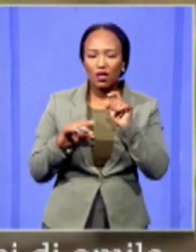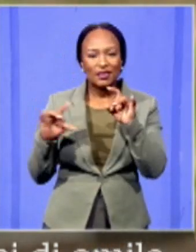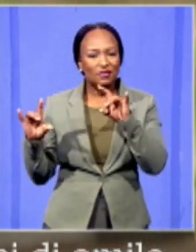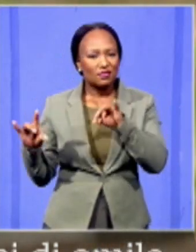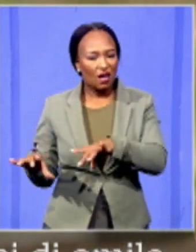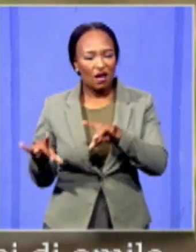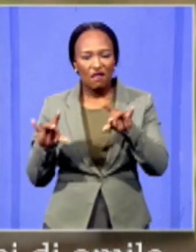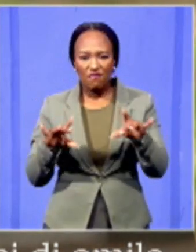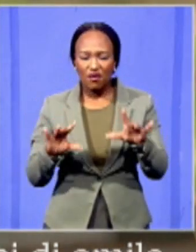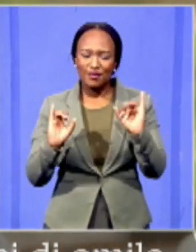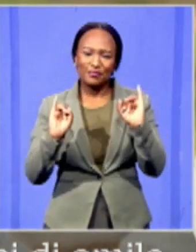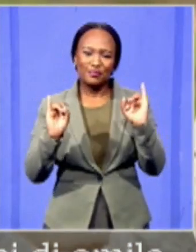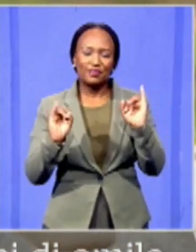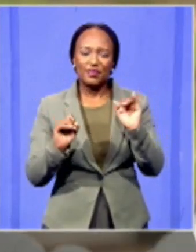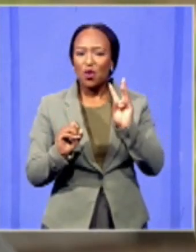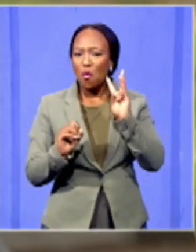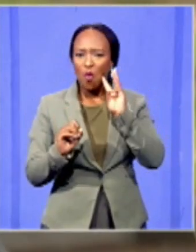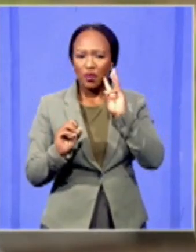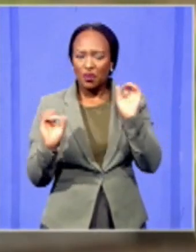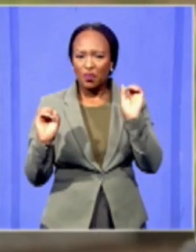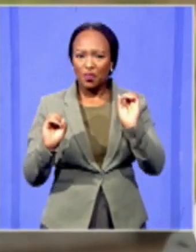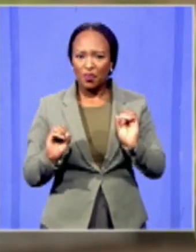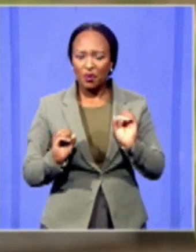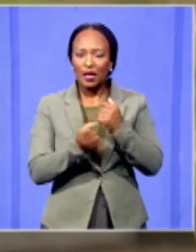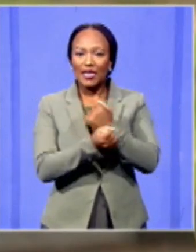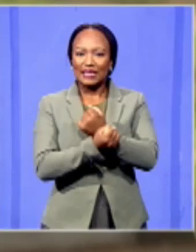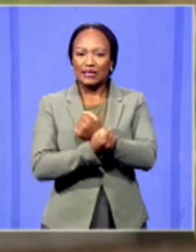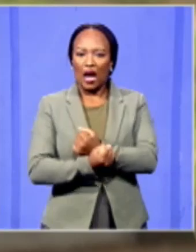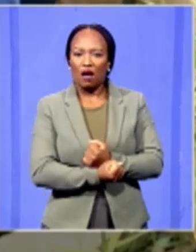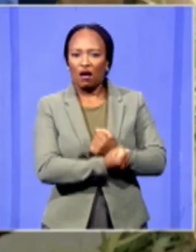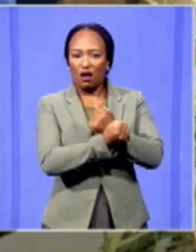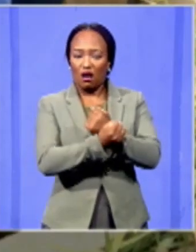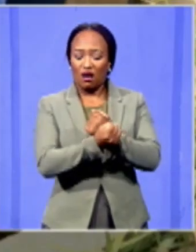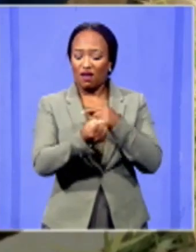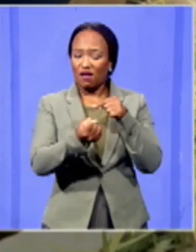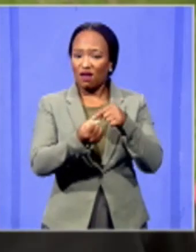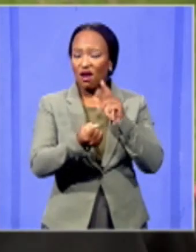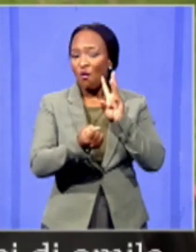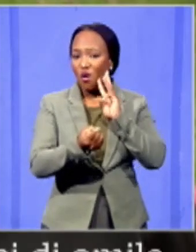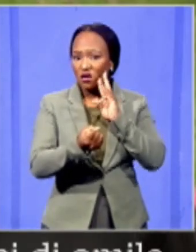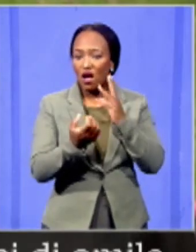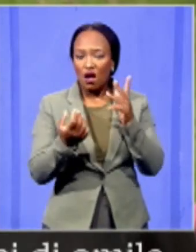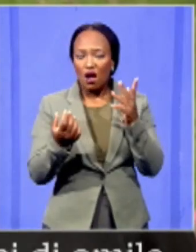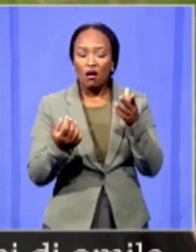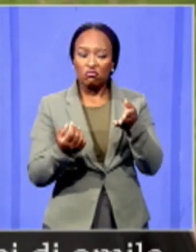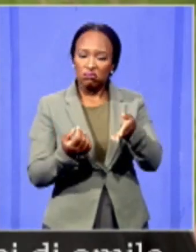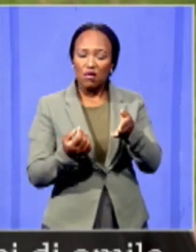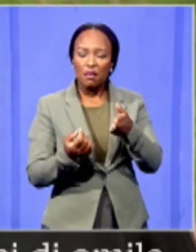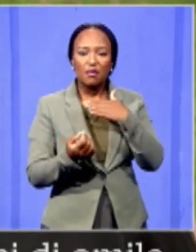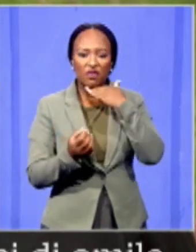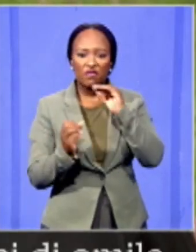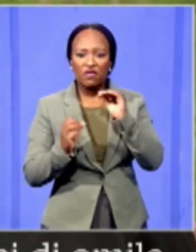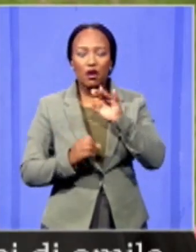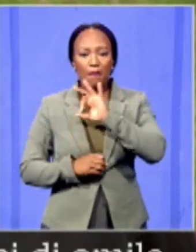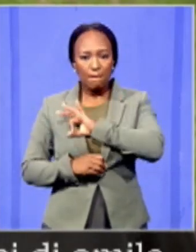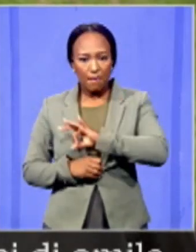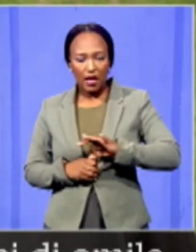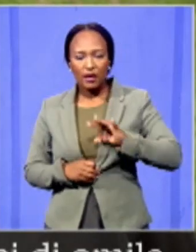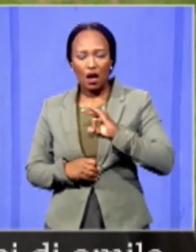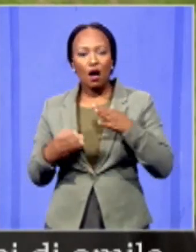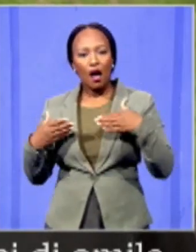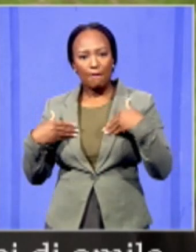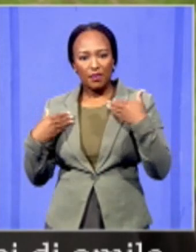these water supplies. We've got stationary tanks that are not filled on time by Joburg Water. We're appreciative of the mayor coming through and his teams coming through. The biggest